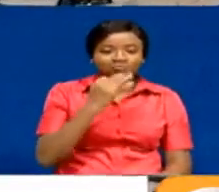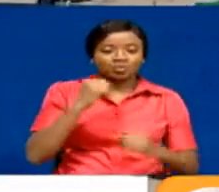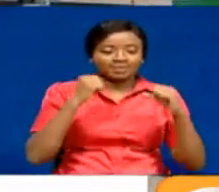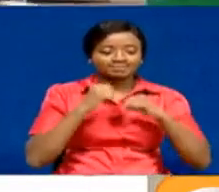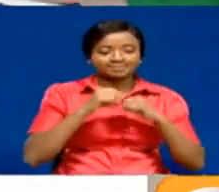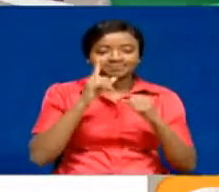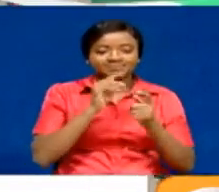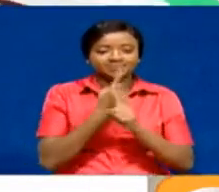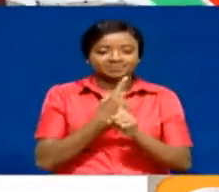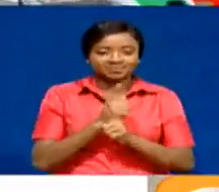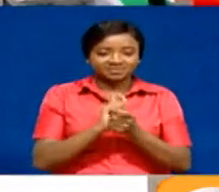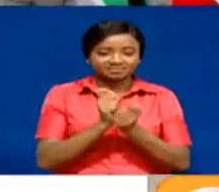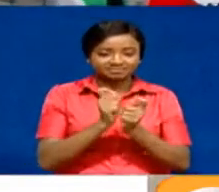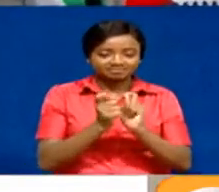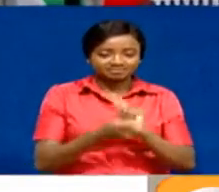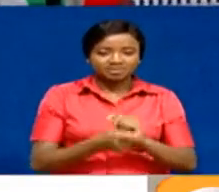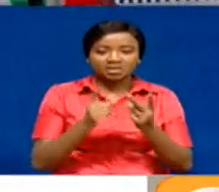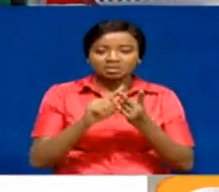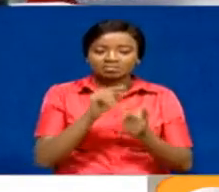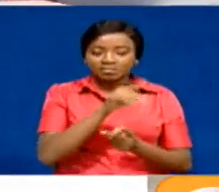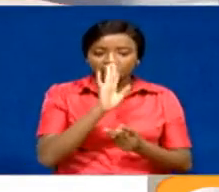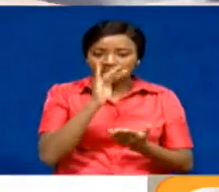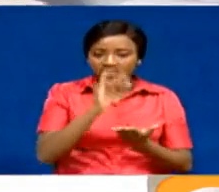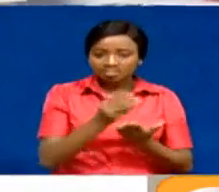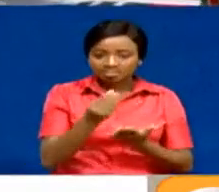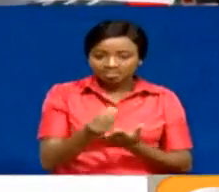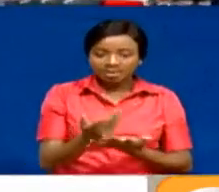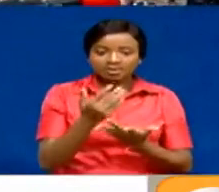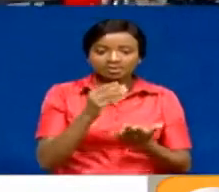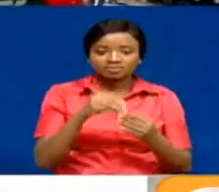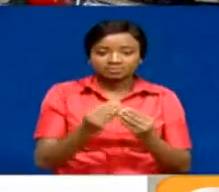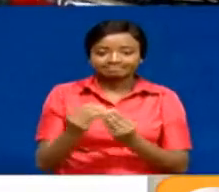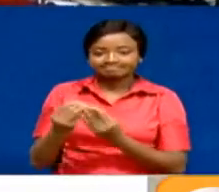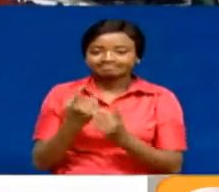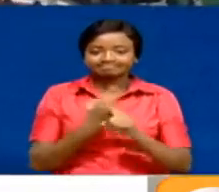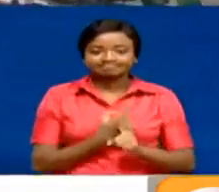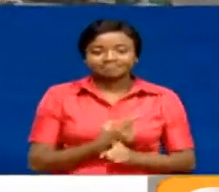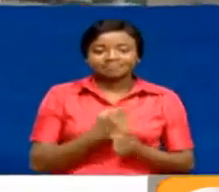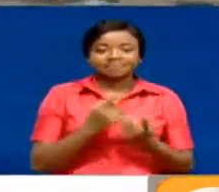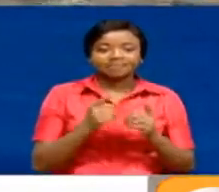agreed reforms, including permanent cost reduction measures and improving operational efficiencies.